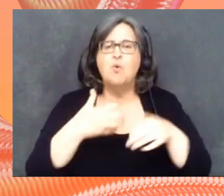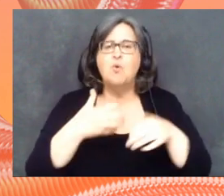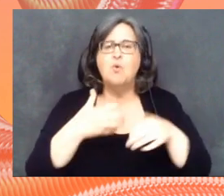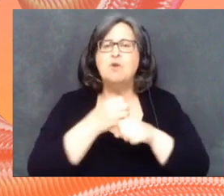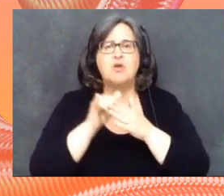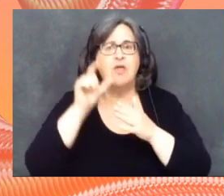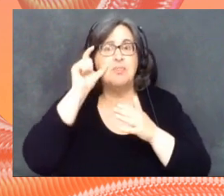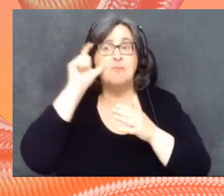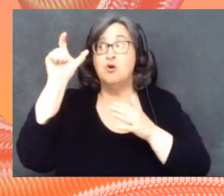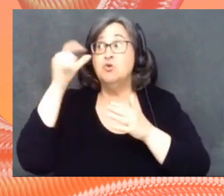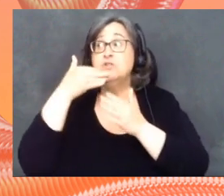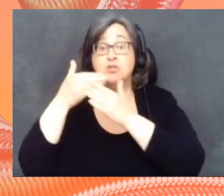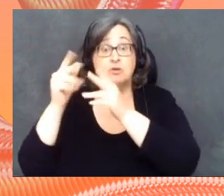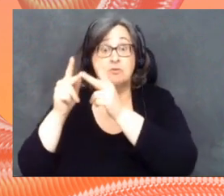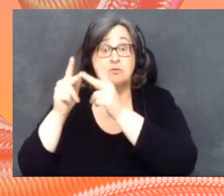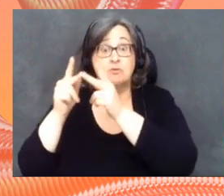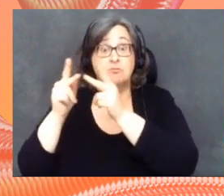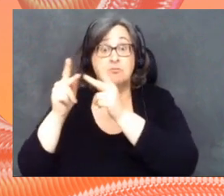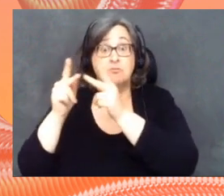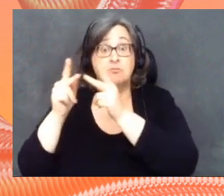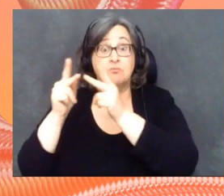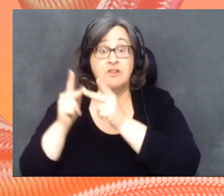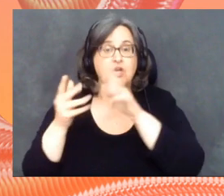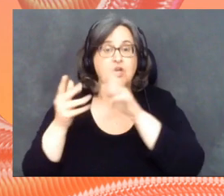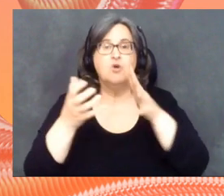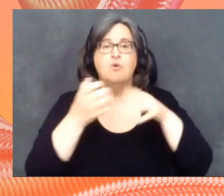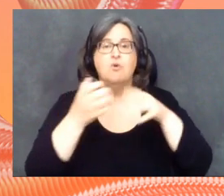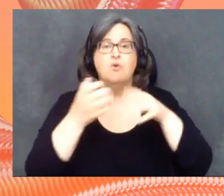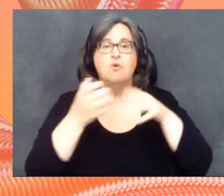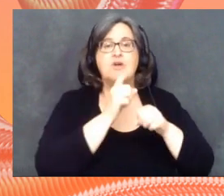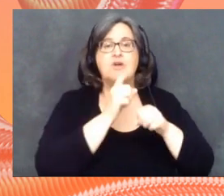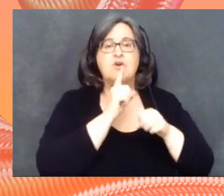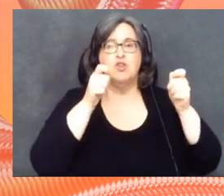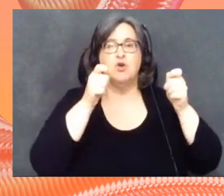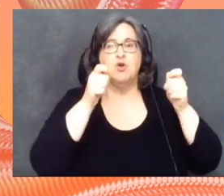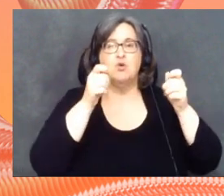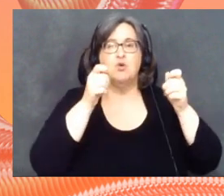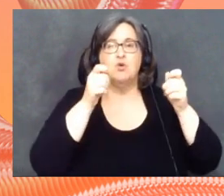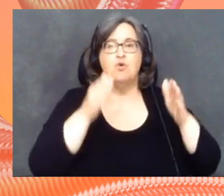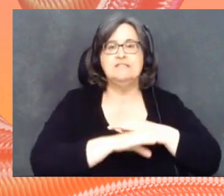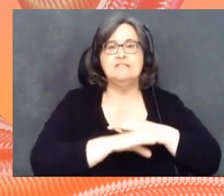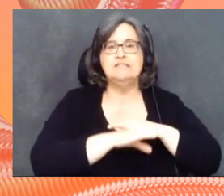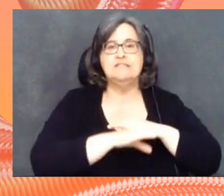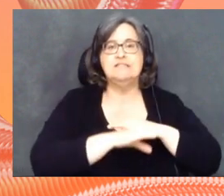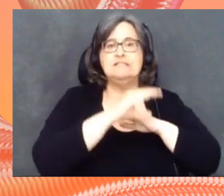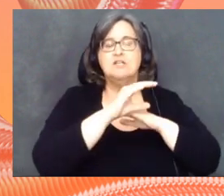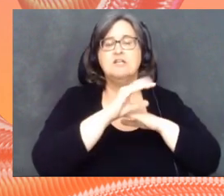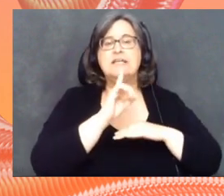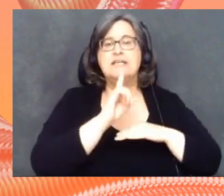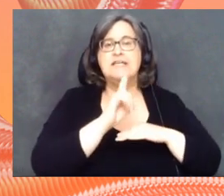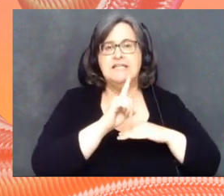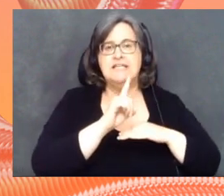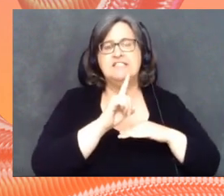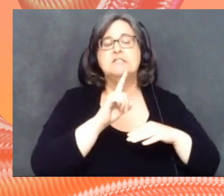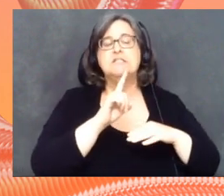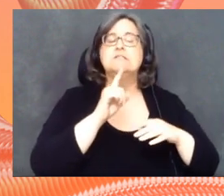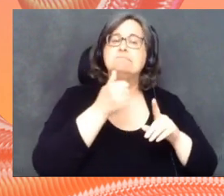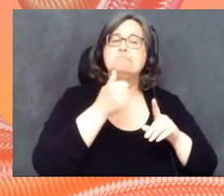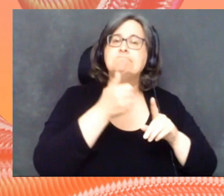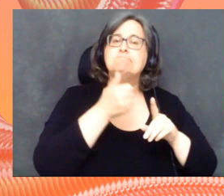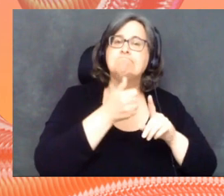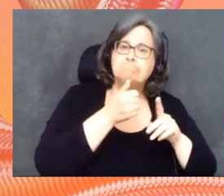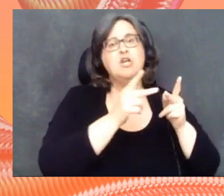in a good situation. And we also want to make sure that the ruler of the ascendant is in a place where we